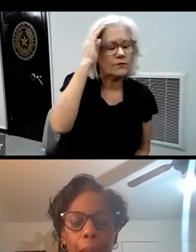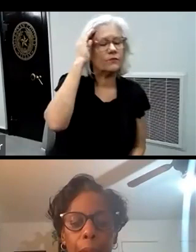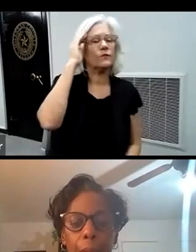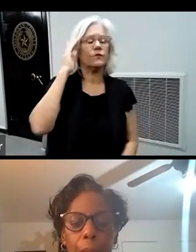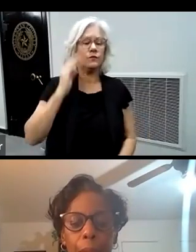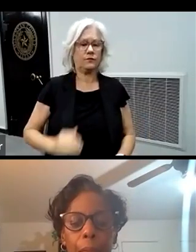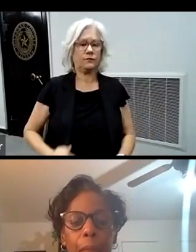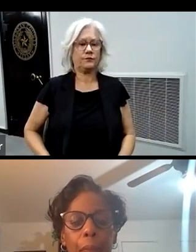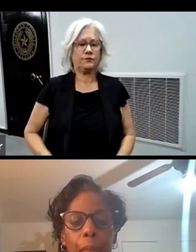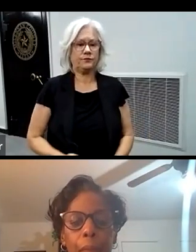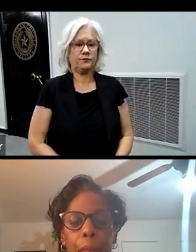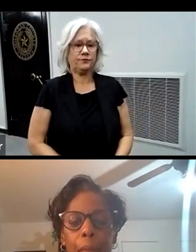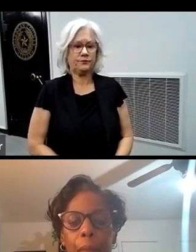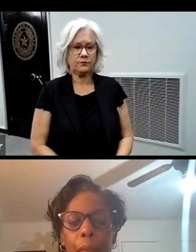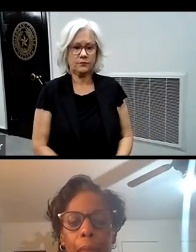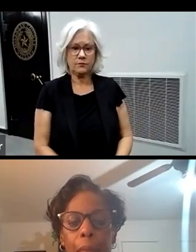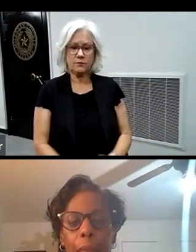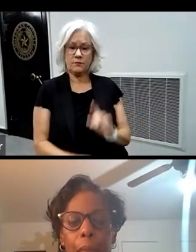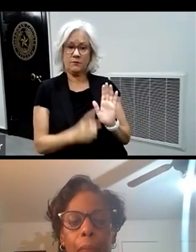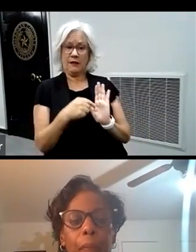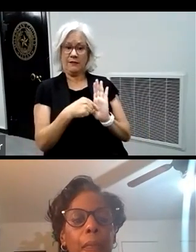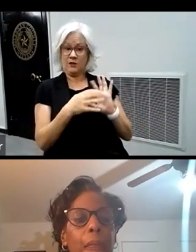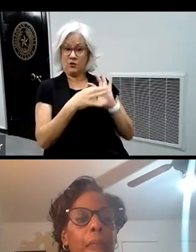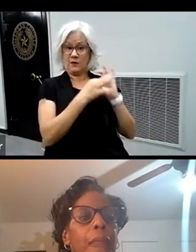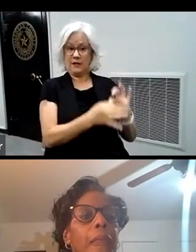so this was related to